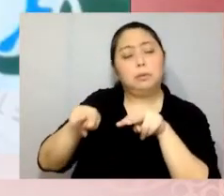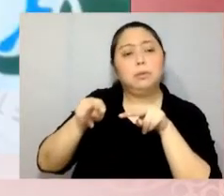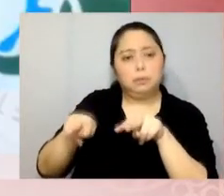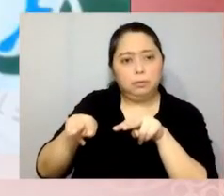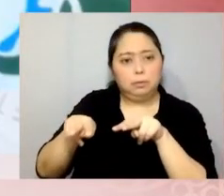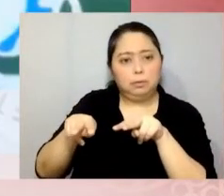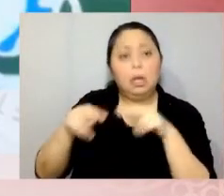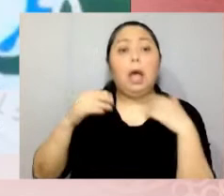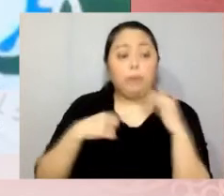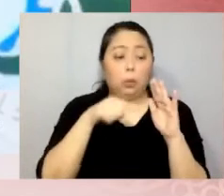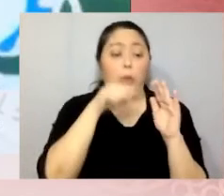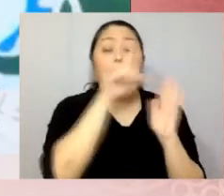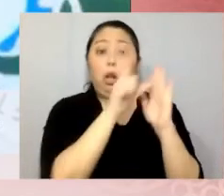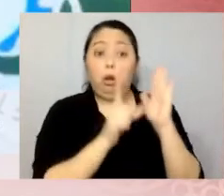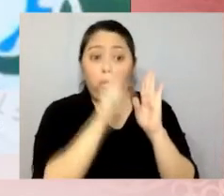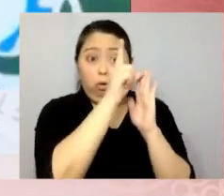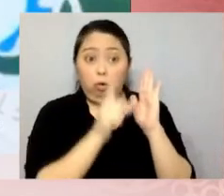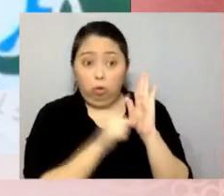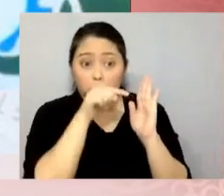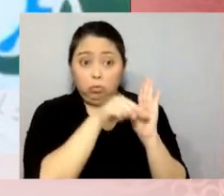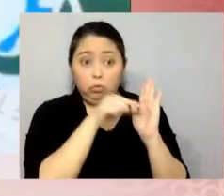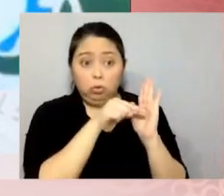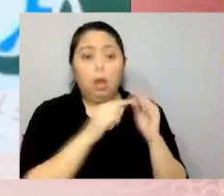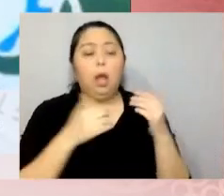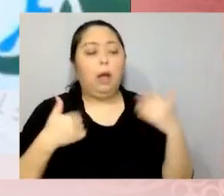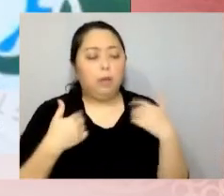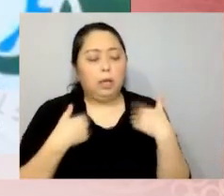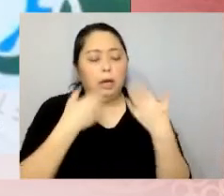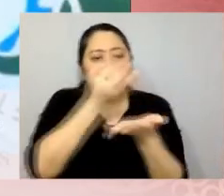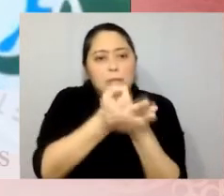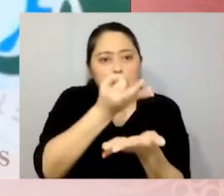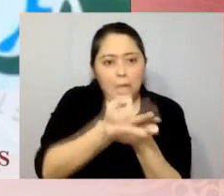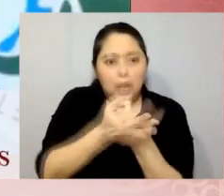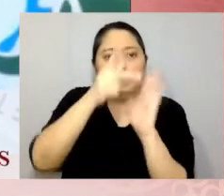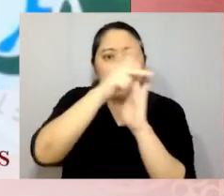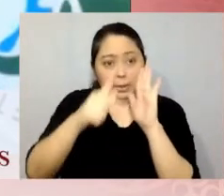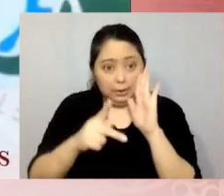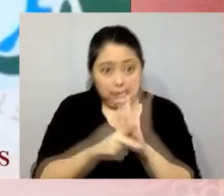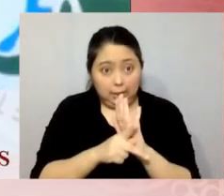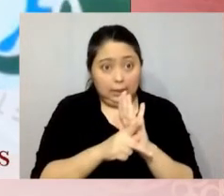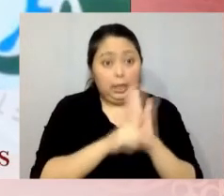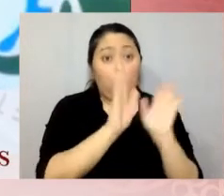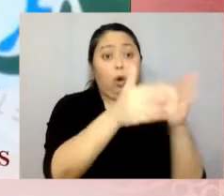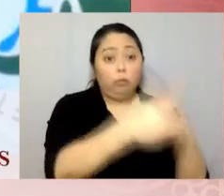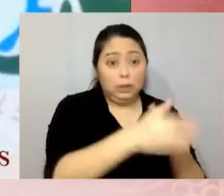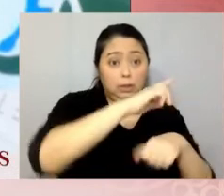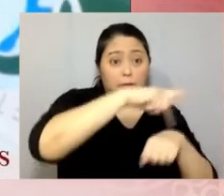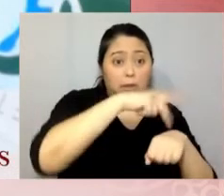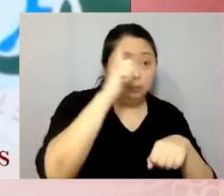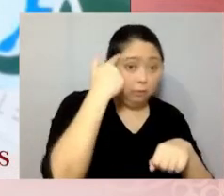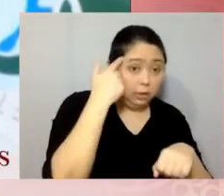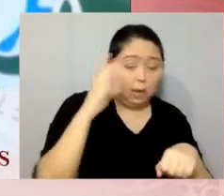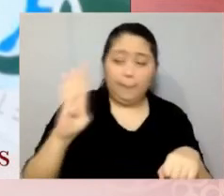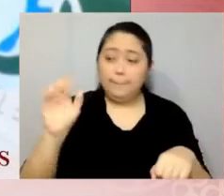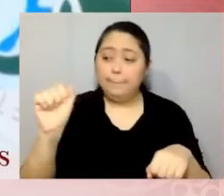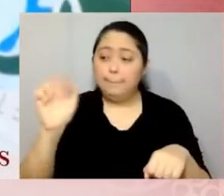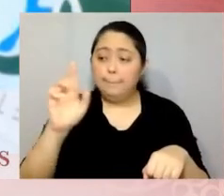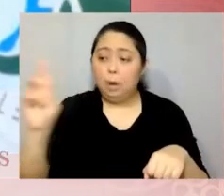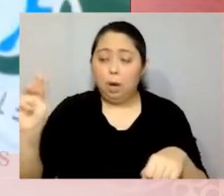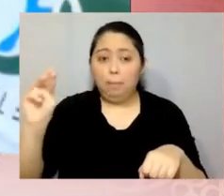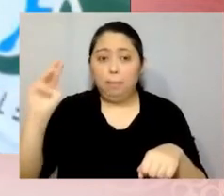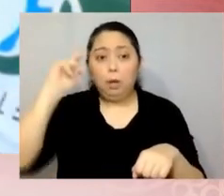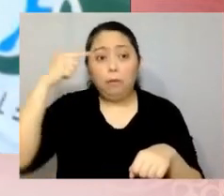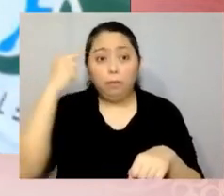the provisions of the law, the Intergovernmental Fiscal Policy Boards oversees this kind of activities of